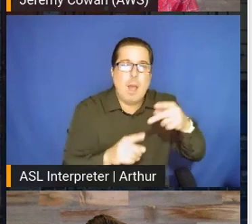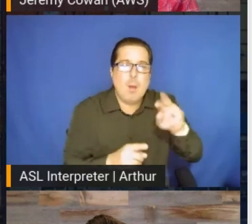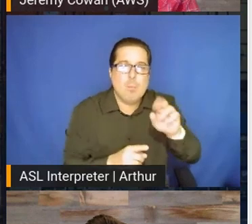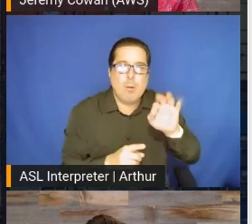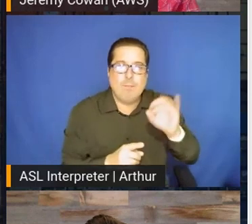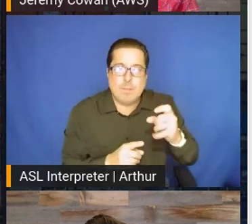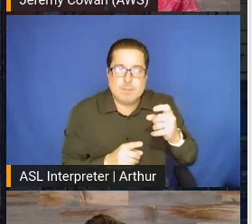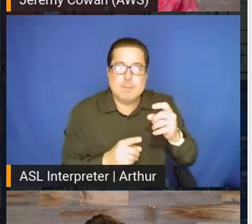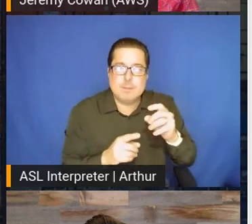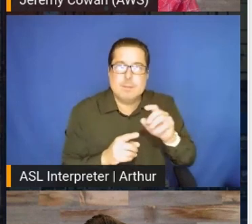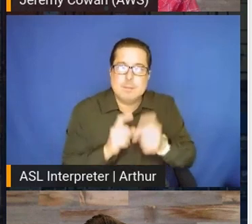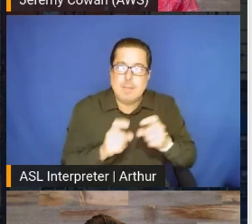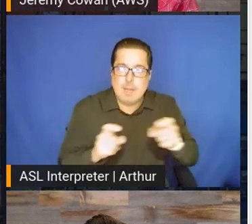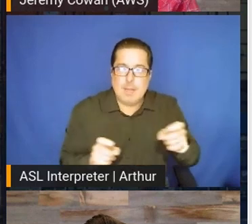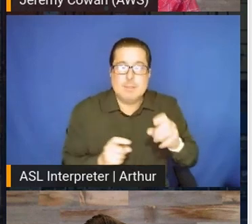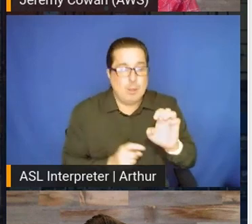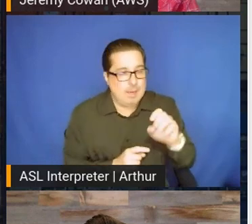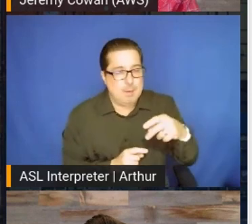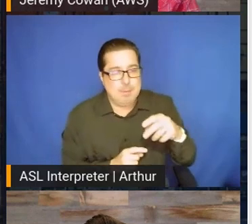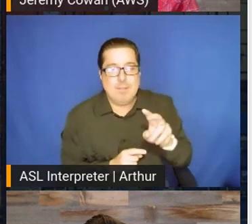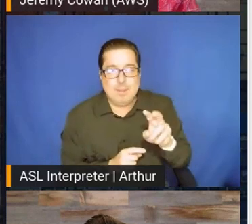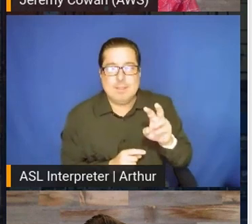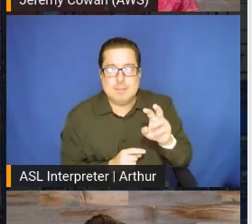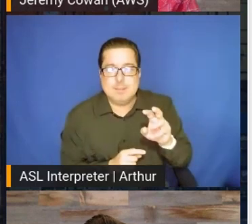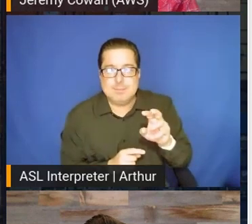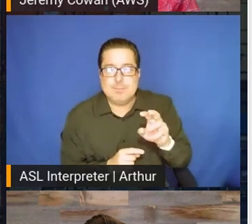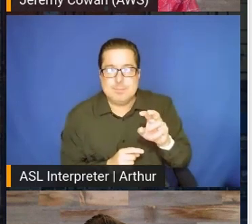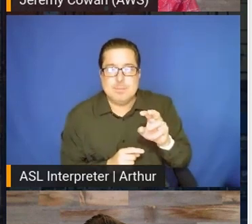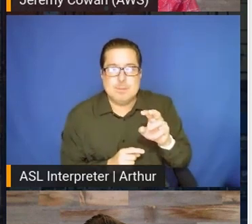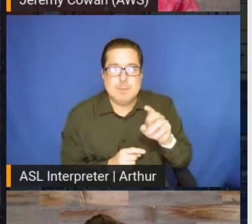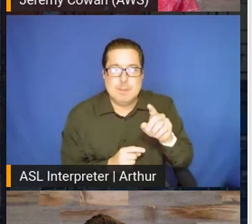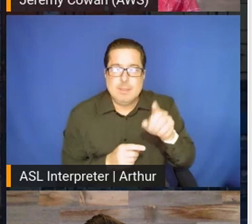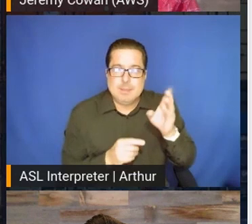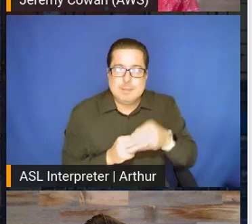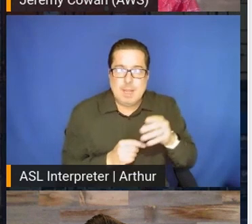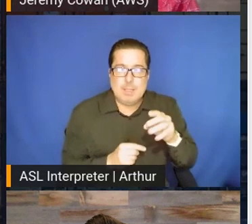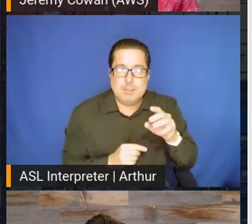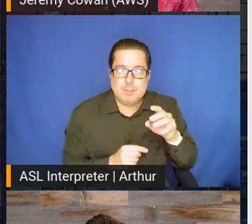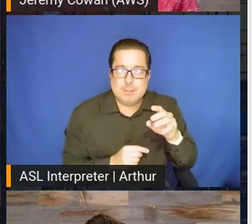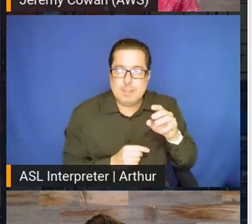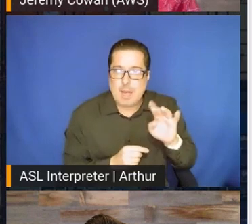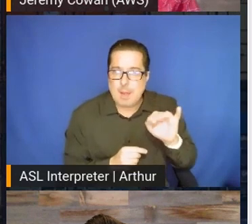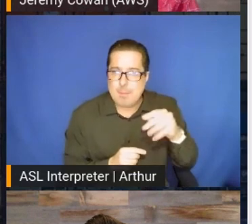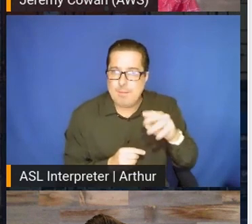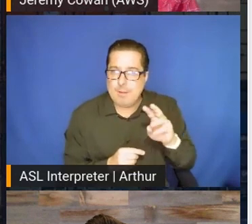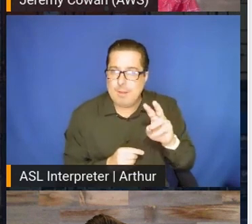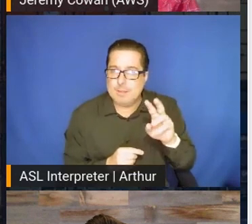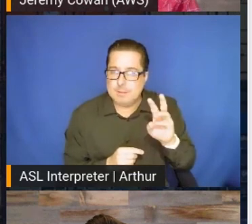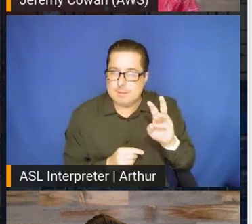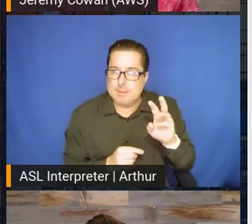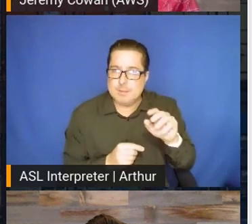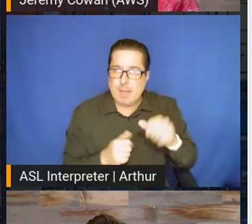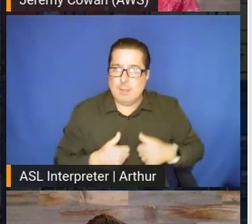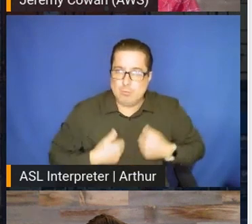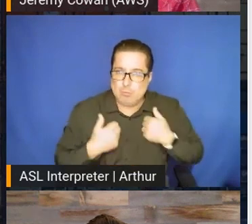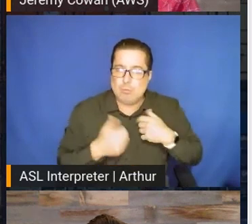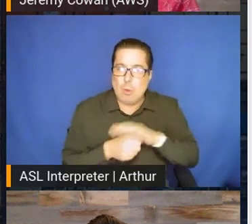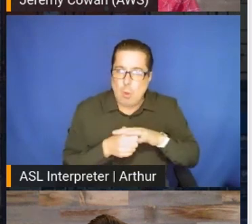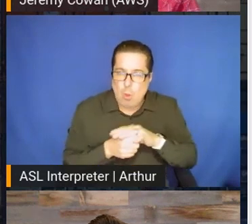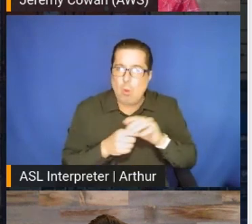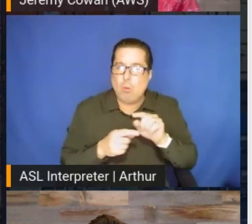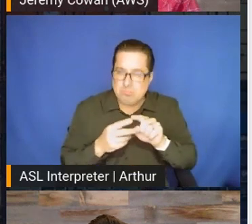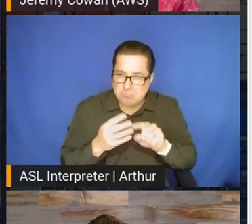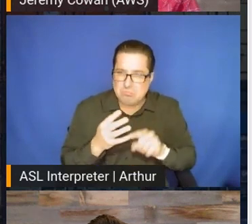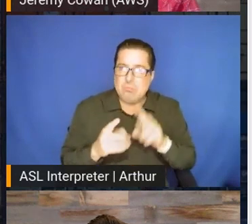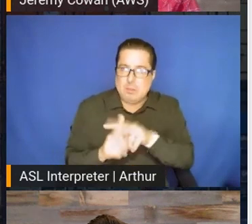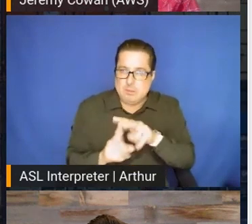So the VPCs get /56 IPv6 addresses from the global unicast range that have been